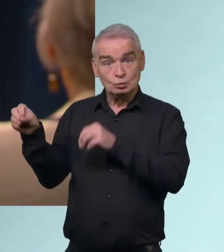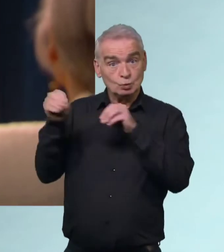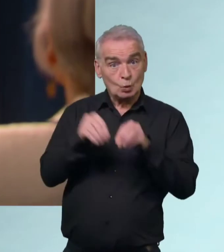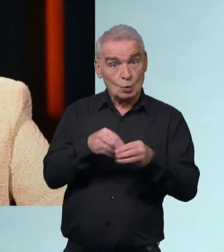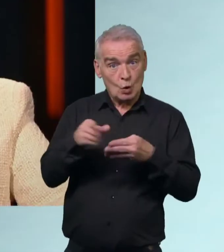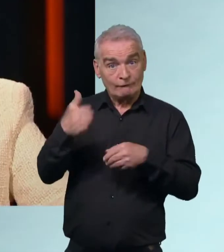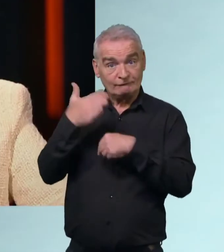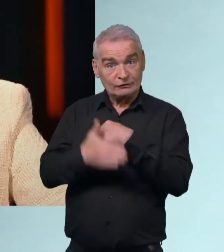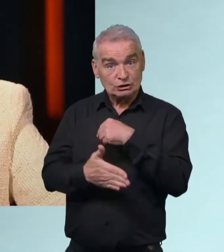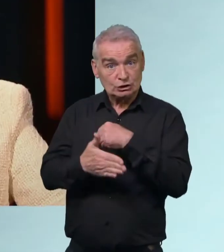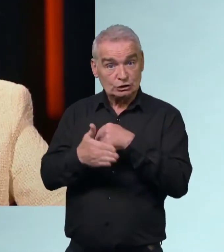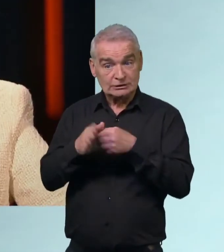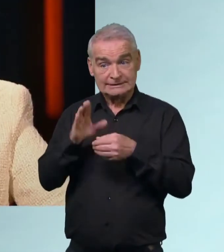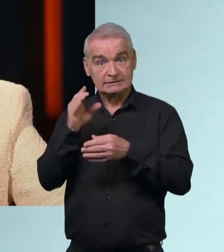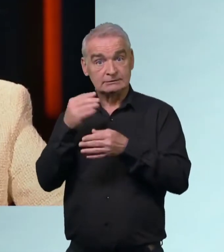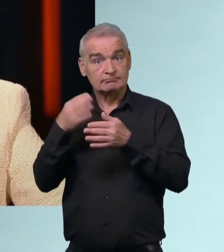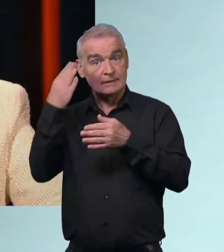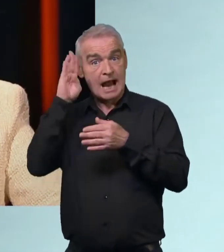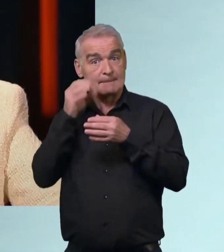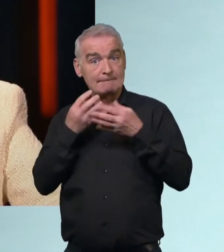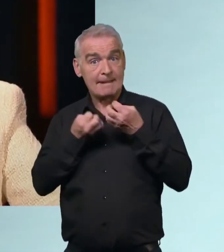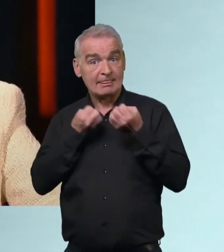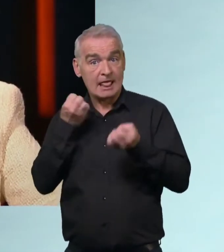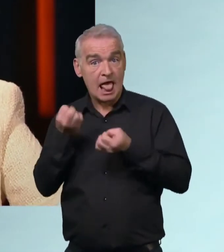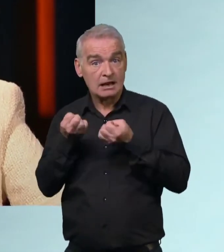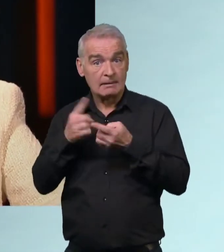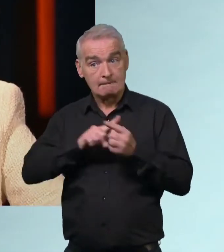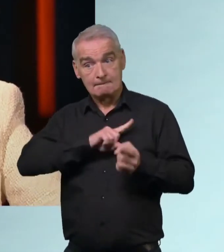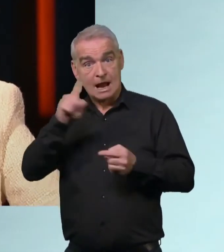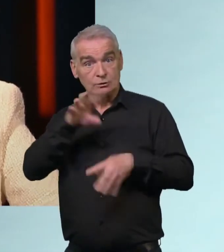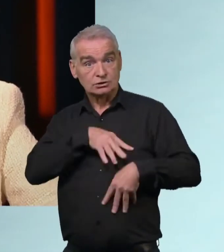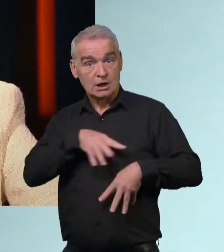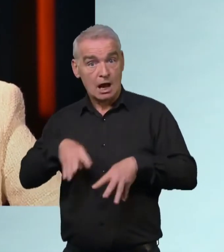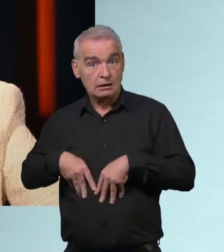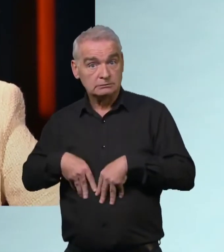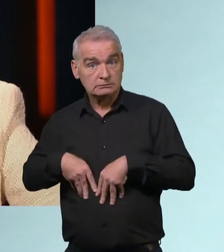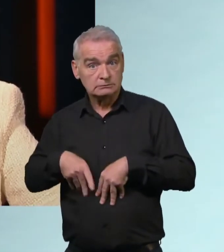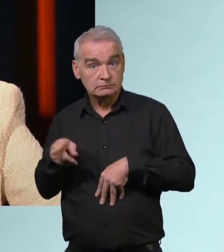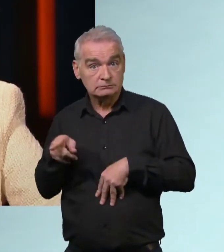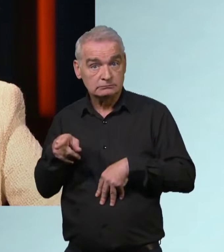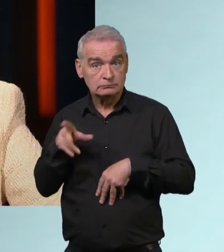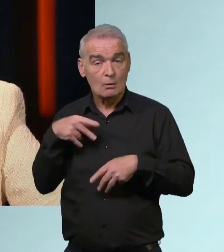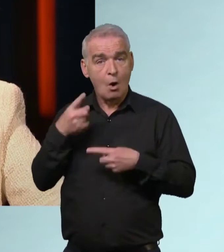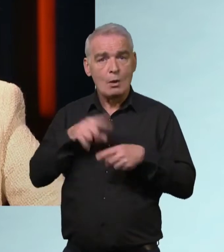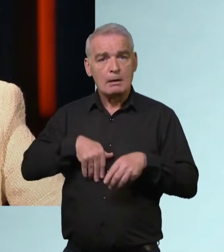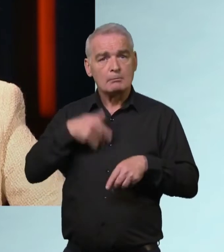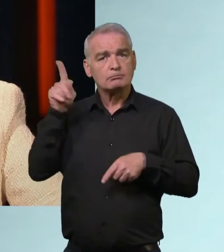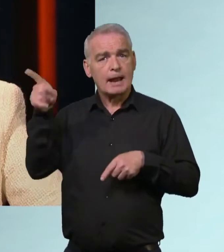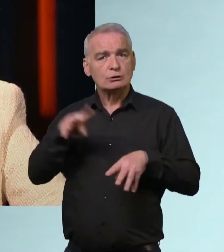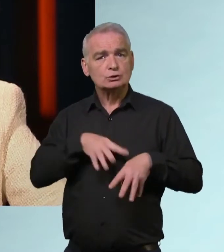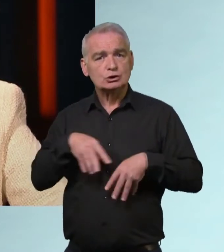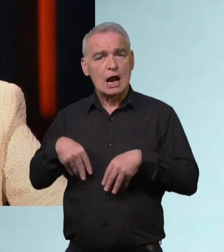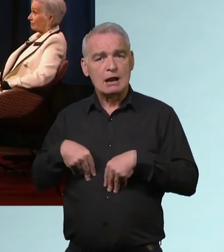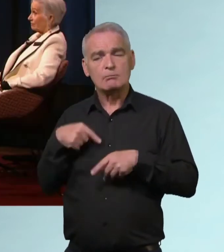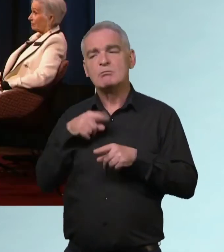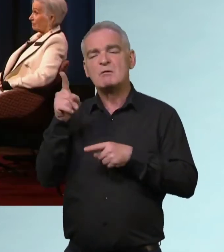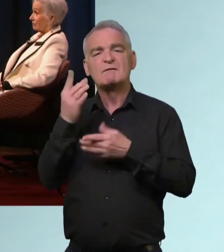here? Well, the plan had always been to go to Scotland. And then we went on holiday a couple of months before that and it